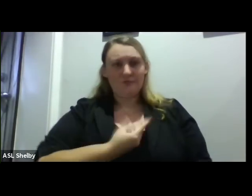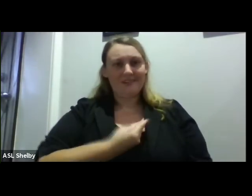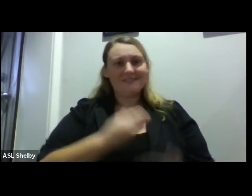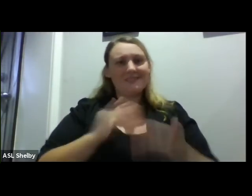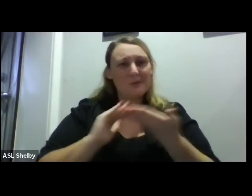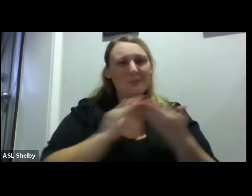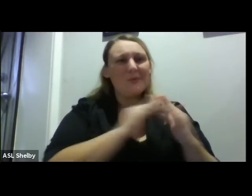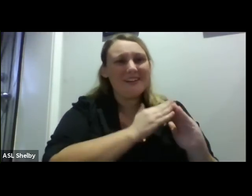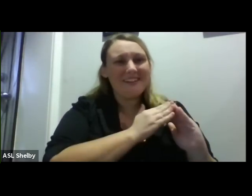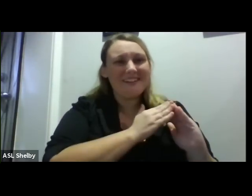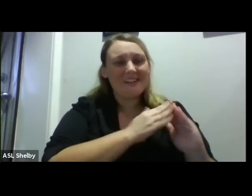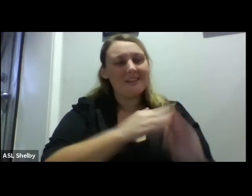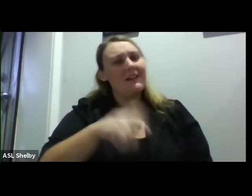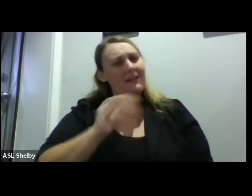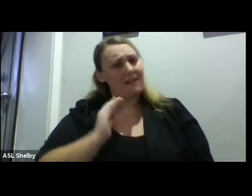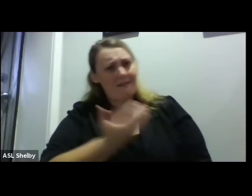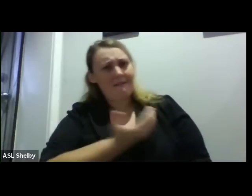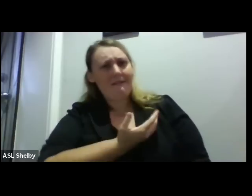be heard.